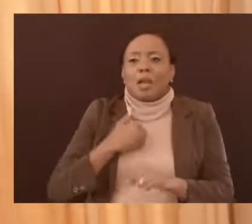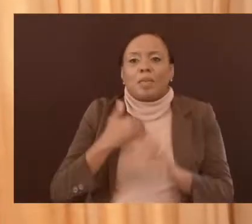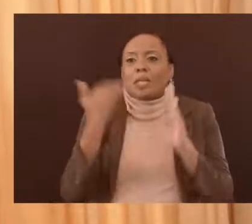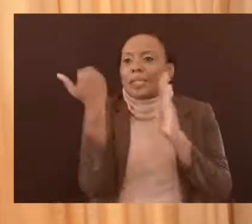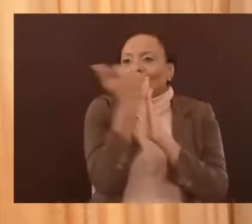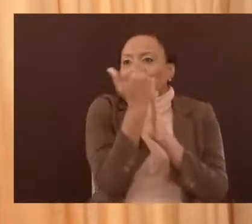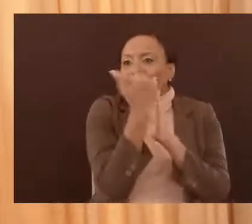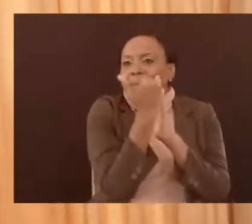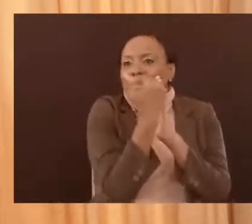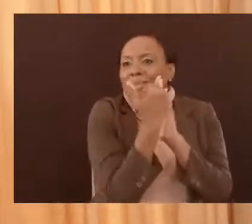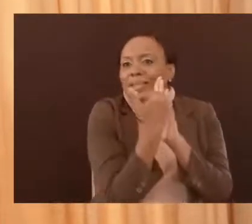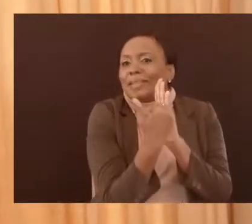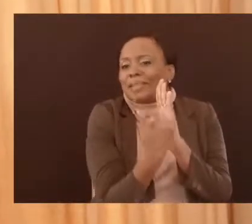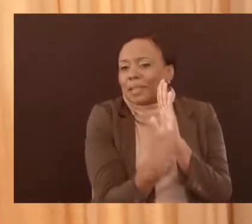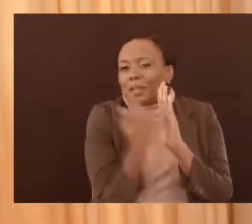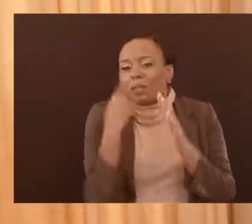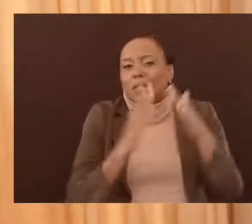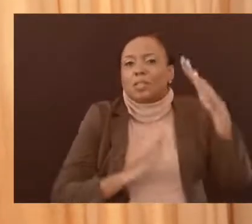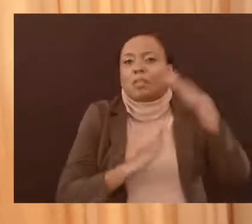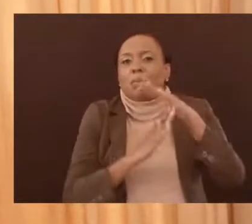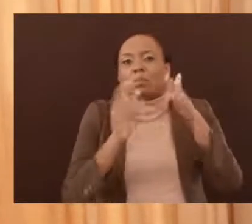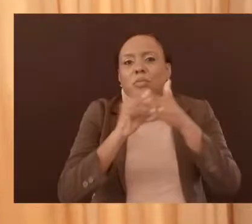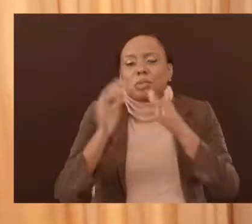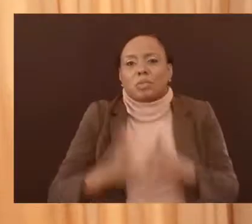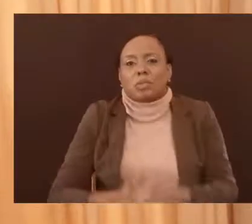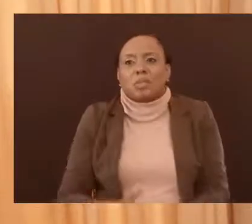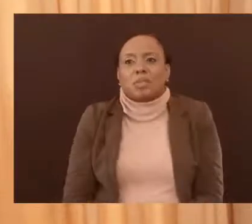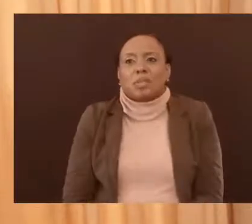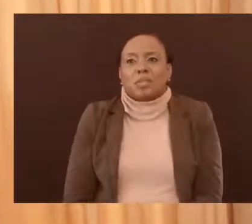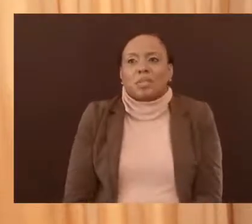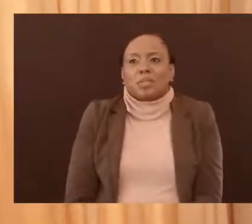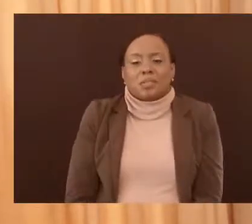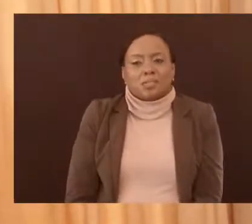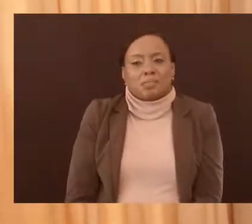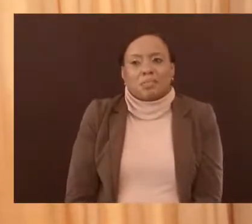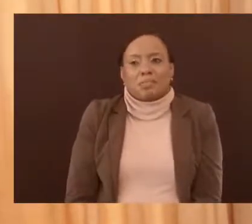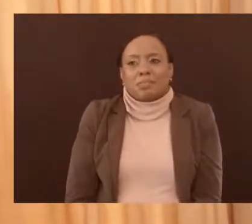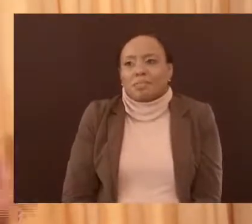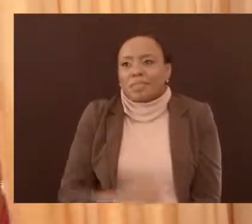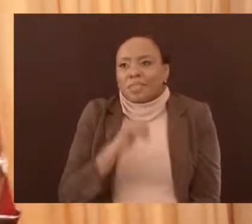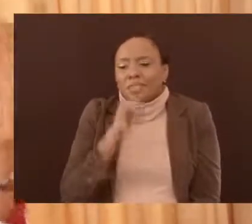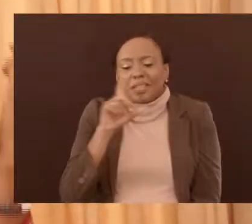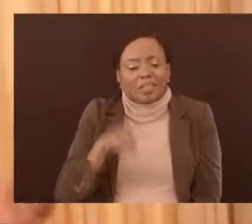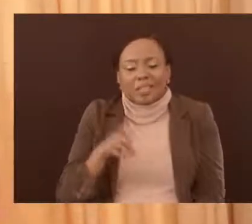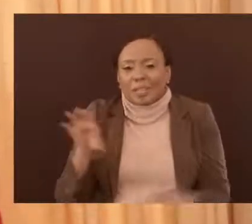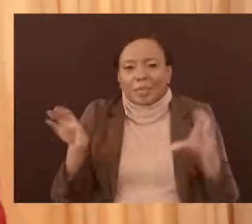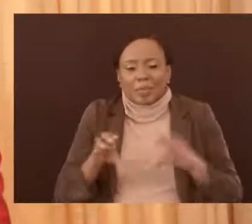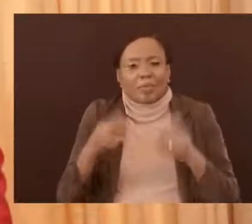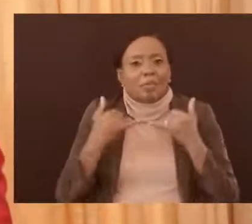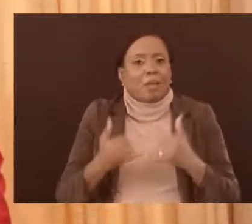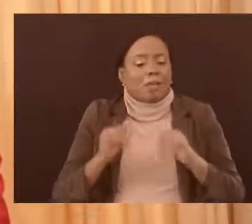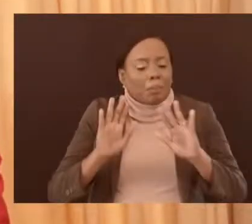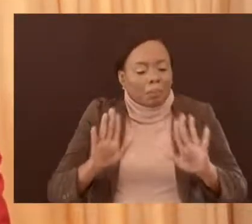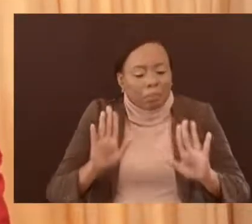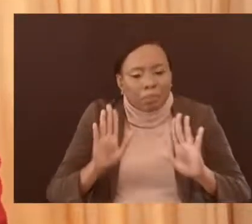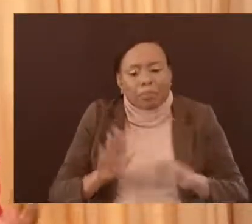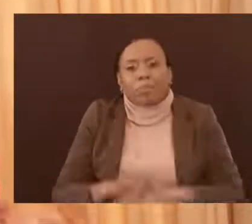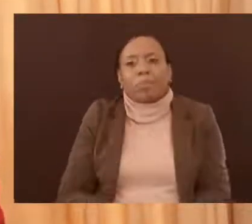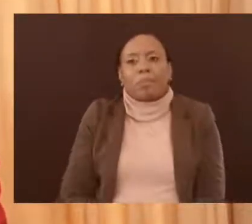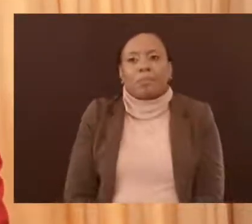child and the scores of the top students. I don't think this period is one where we need to necessarily do that. And given